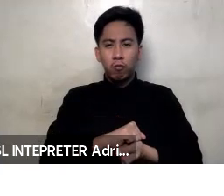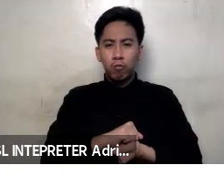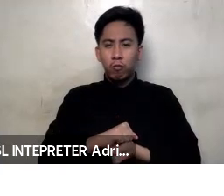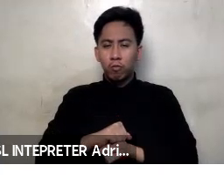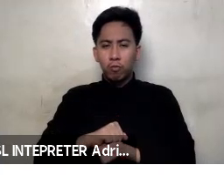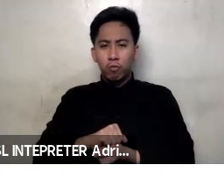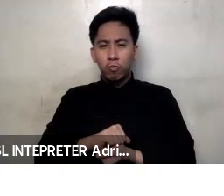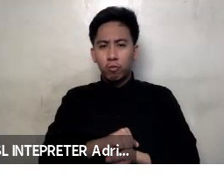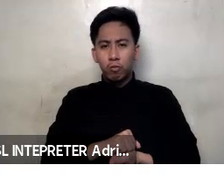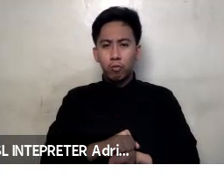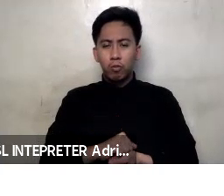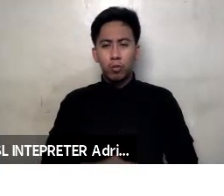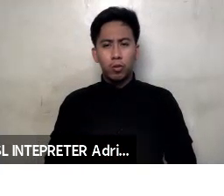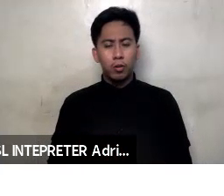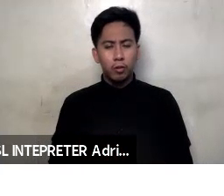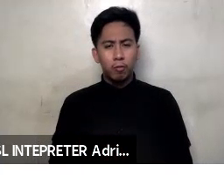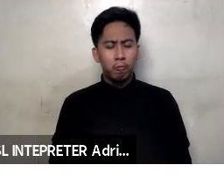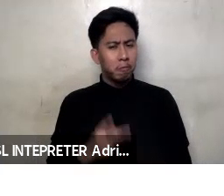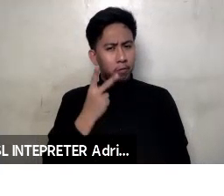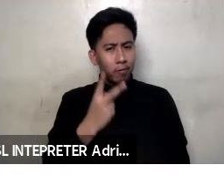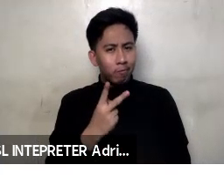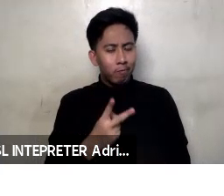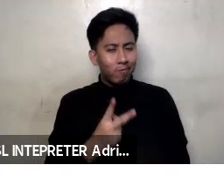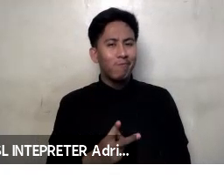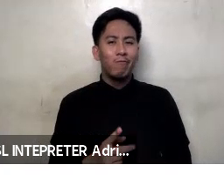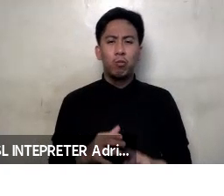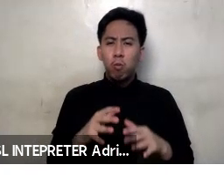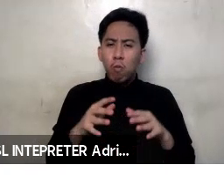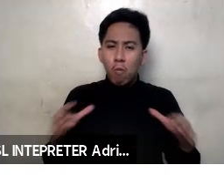and unified efforts.